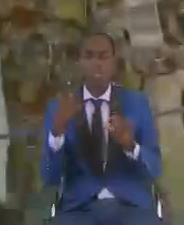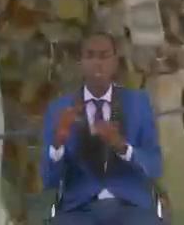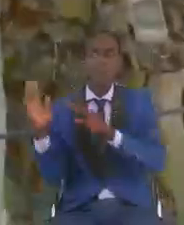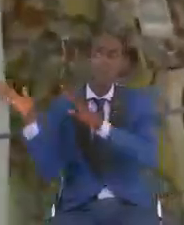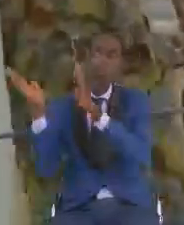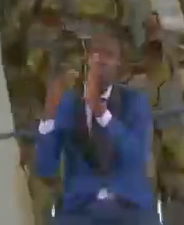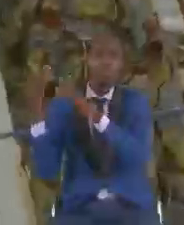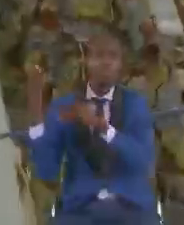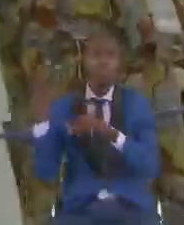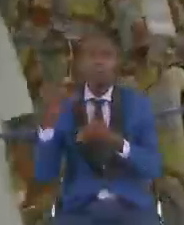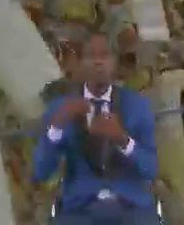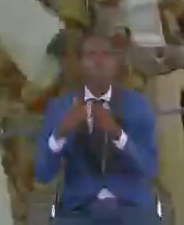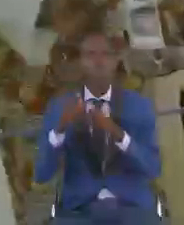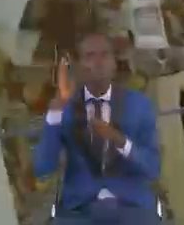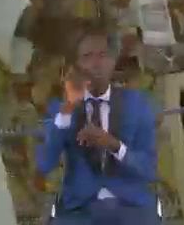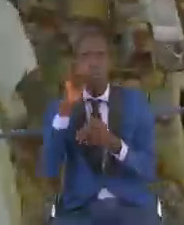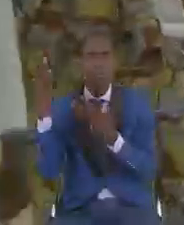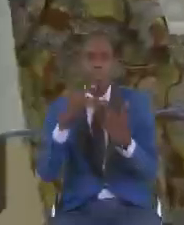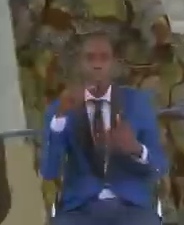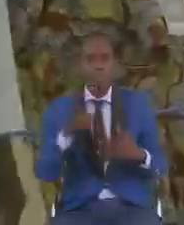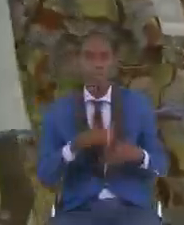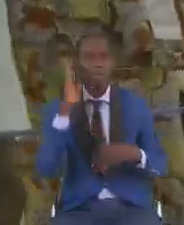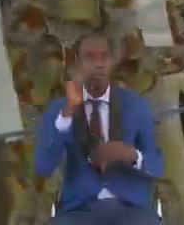not blow you down, will not destroy you.